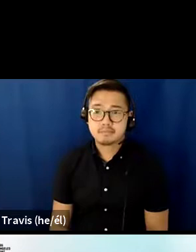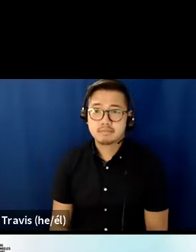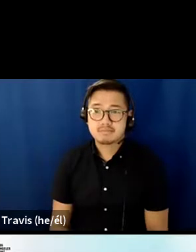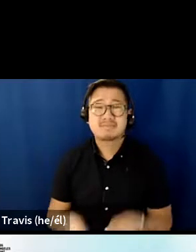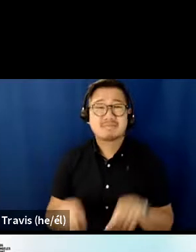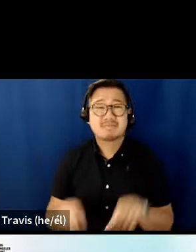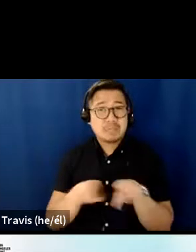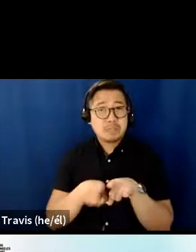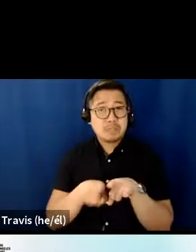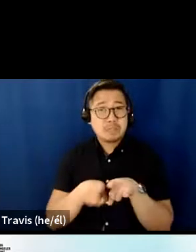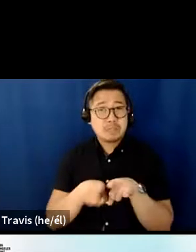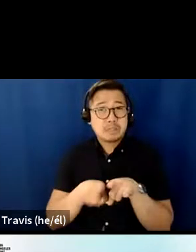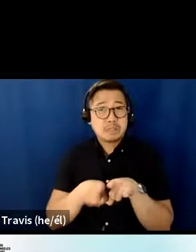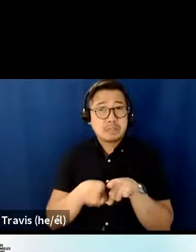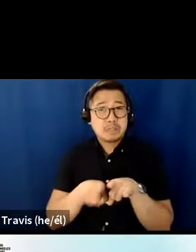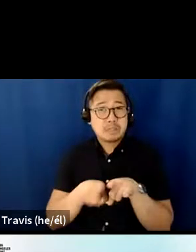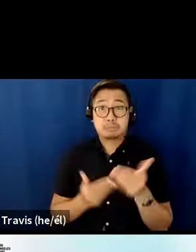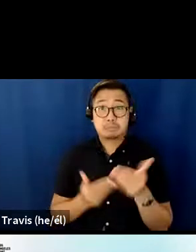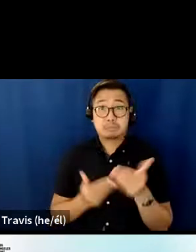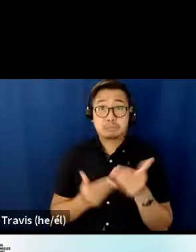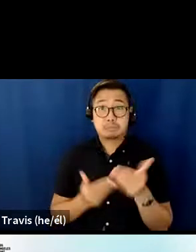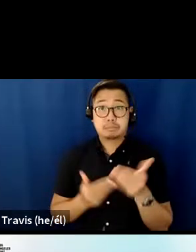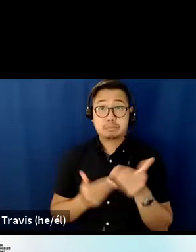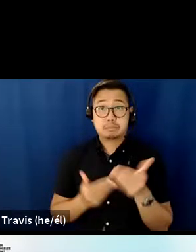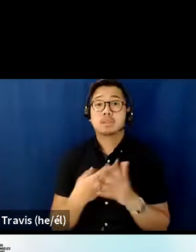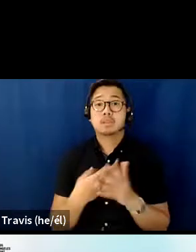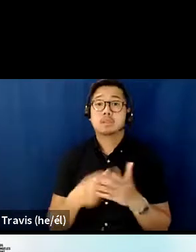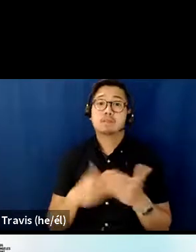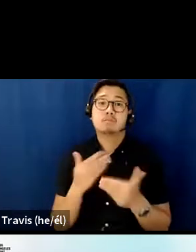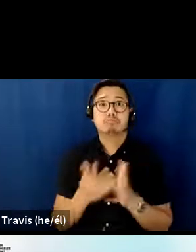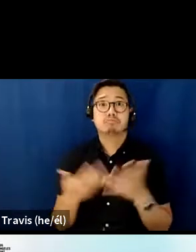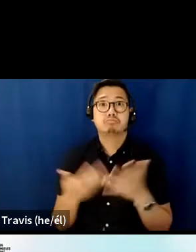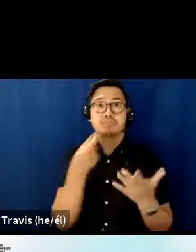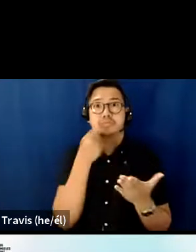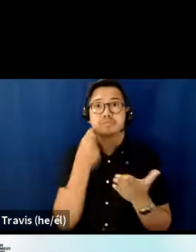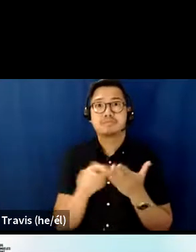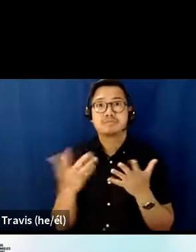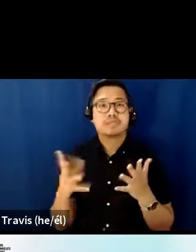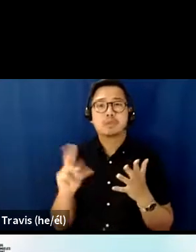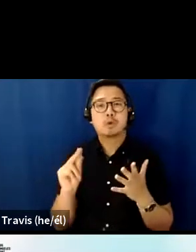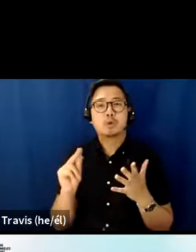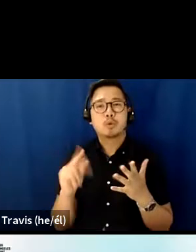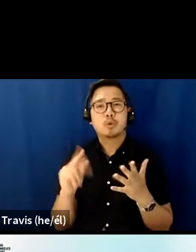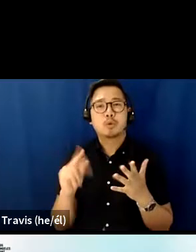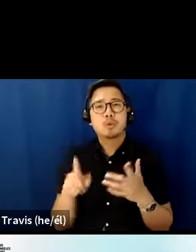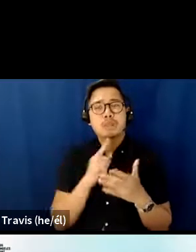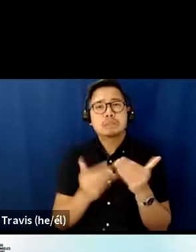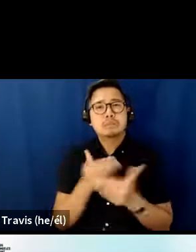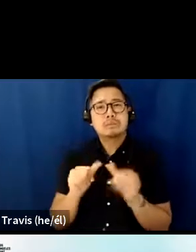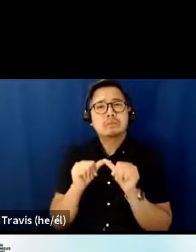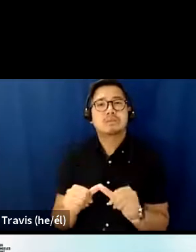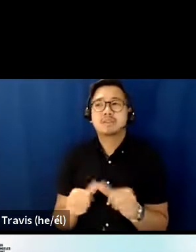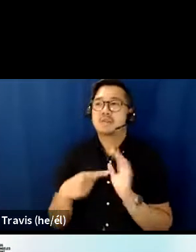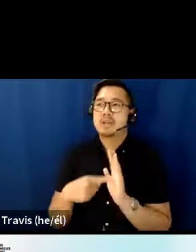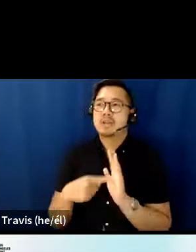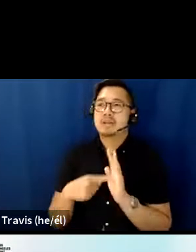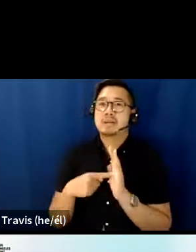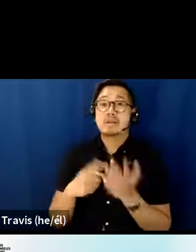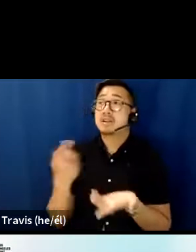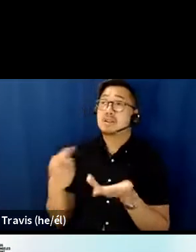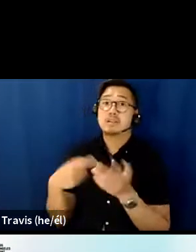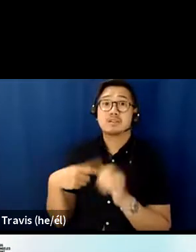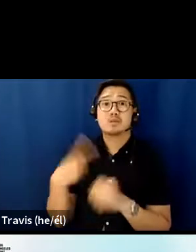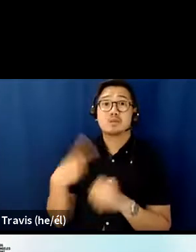these foundations with all this bread are not about to say, hey, yeah, we're gonna give to individuals, happy Juneteenth. No, not at all. So